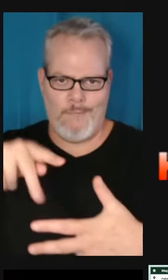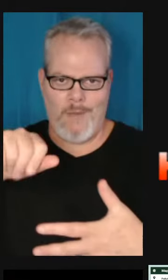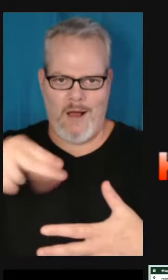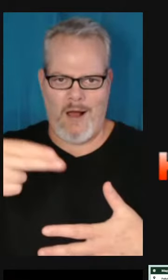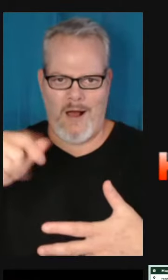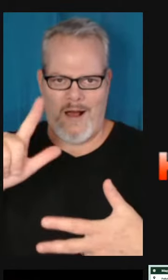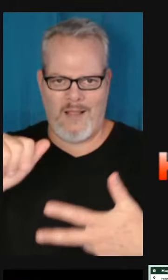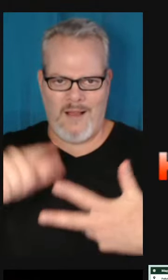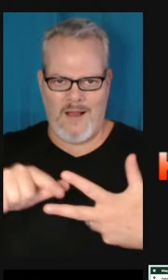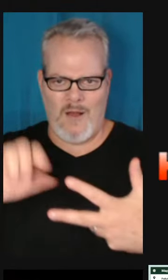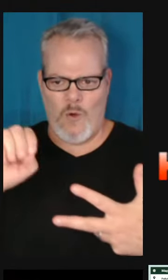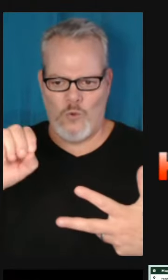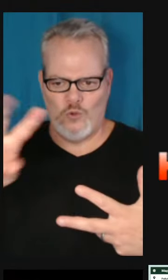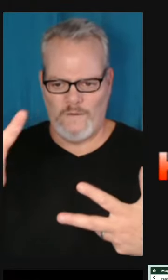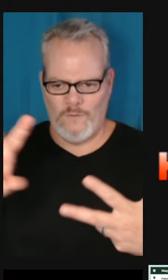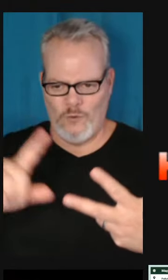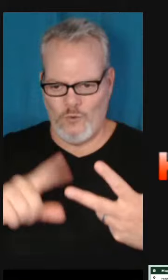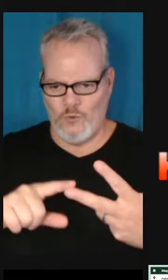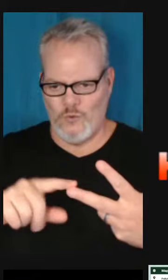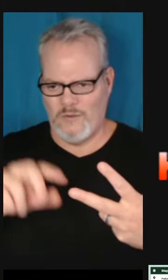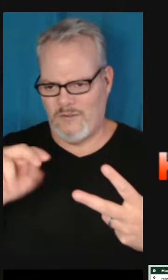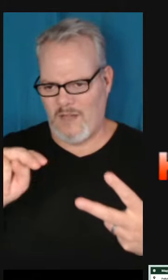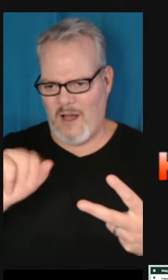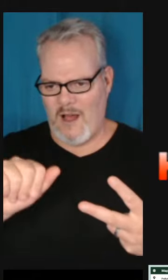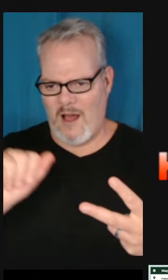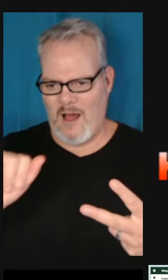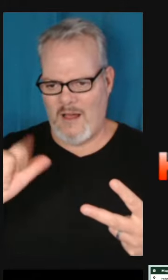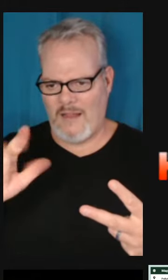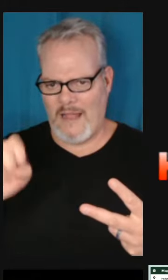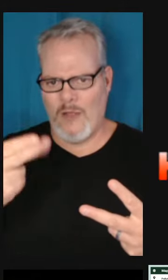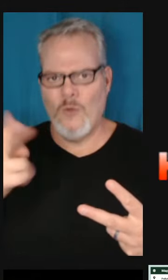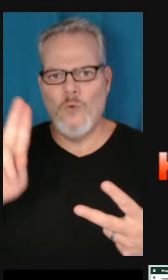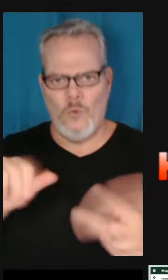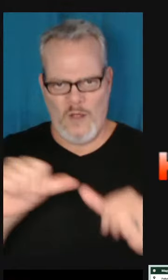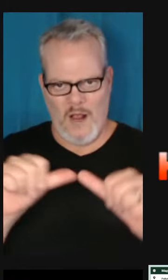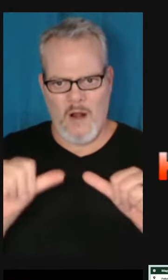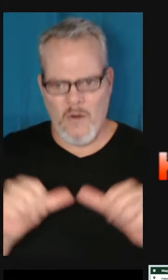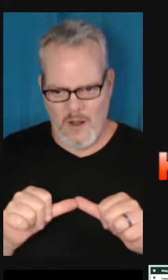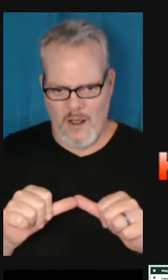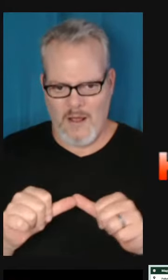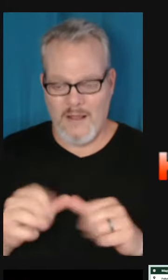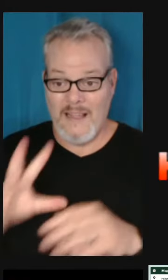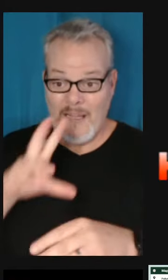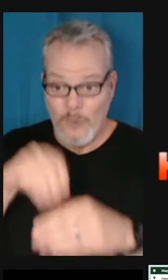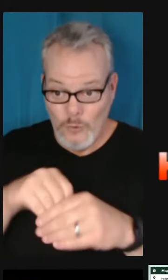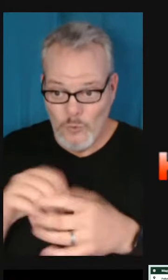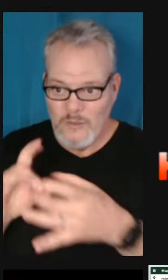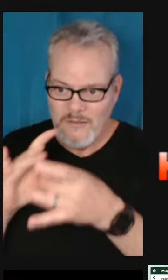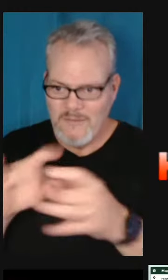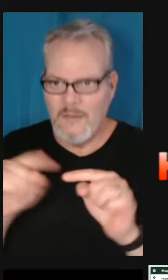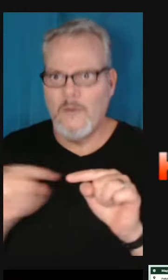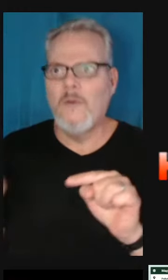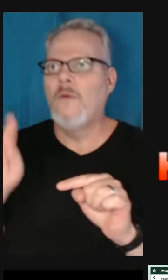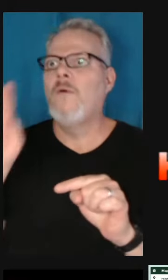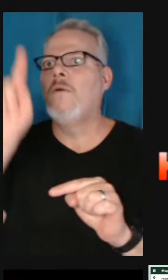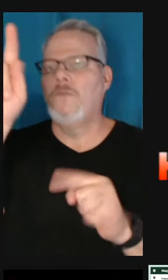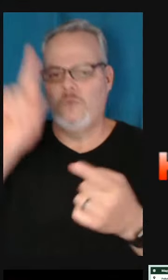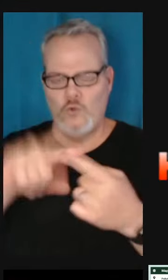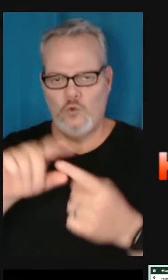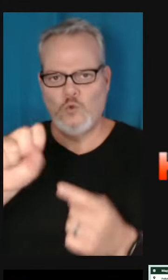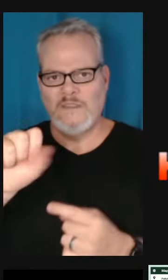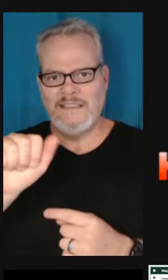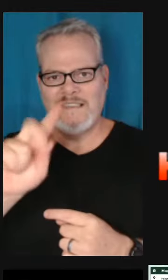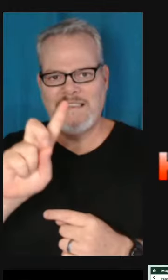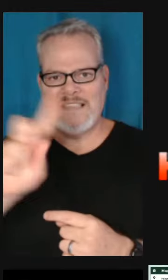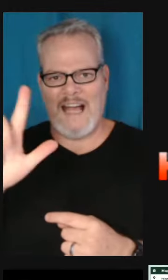around the South Konamilui area as well, with this occasional wafting north across Kulani into the Saddle region too.